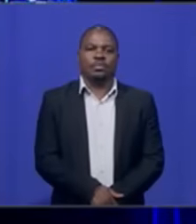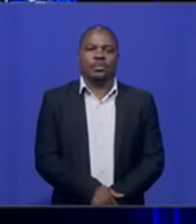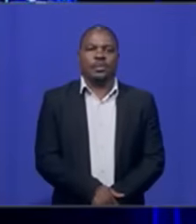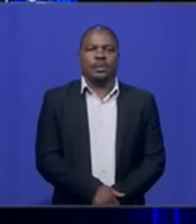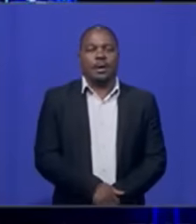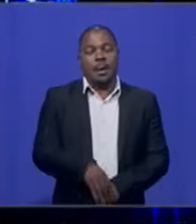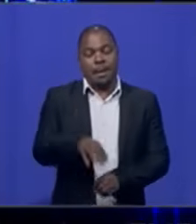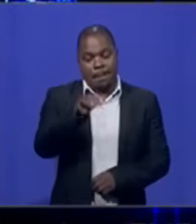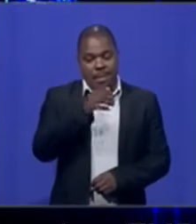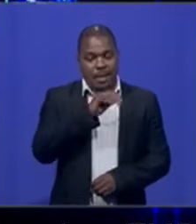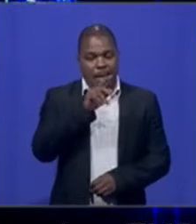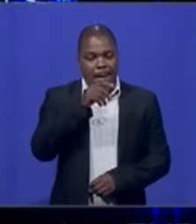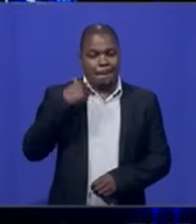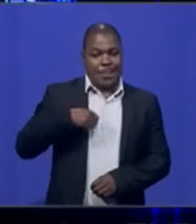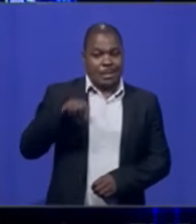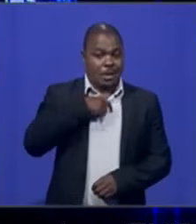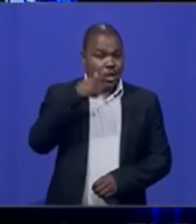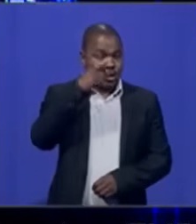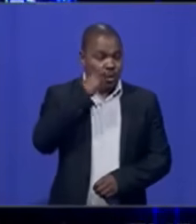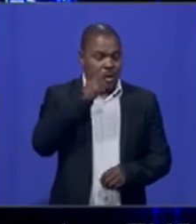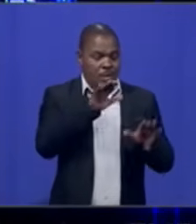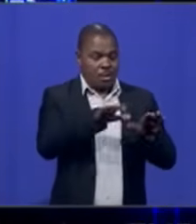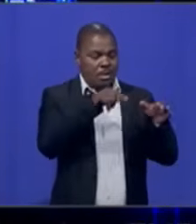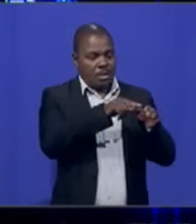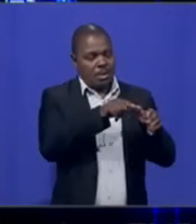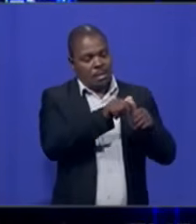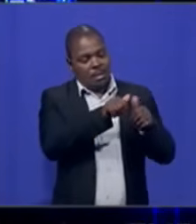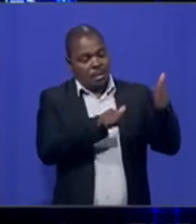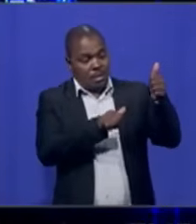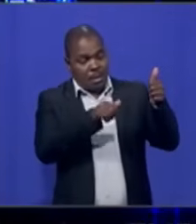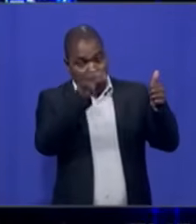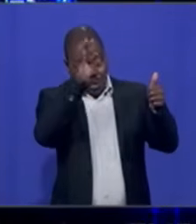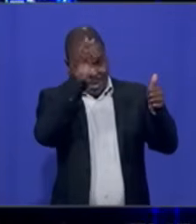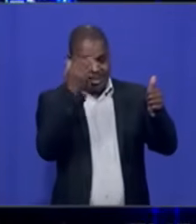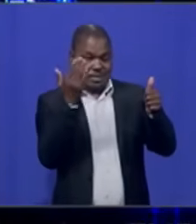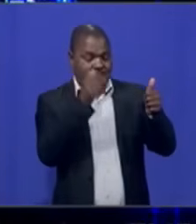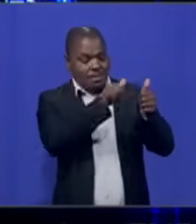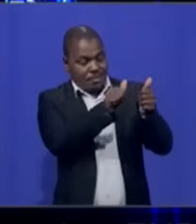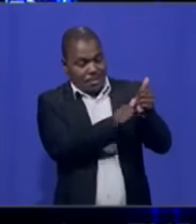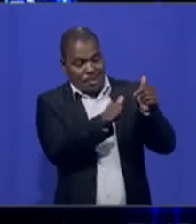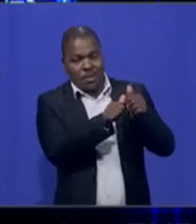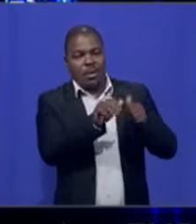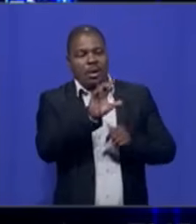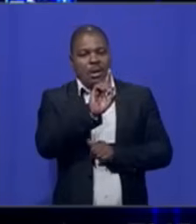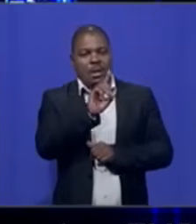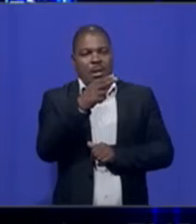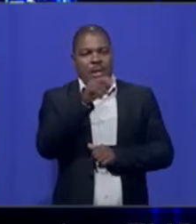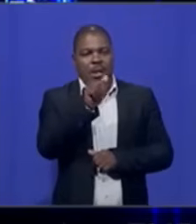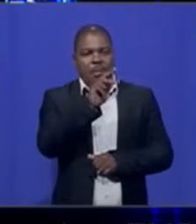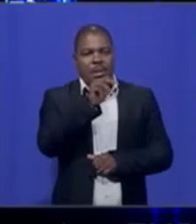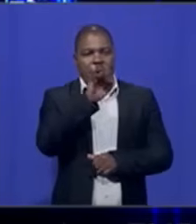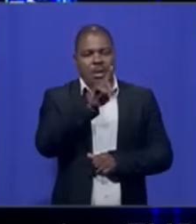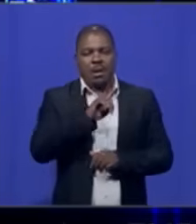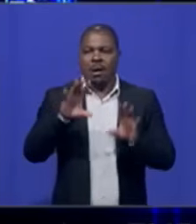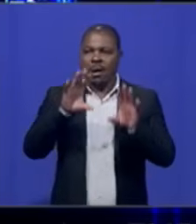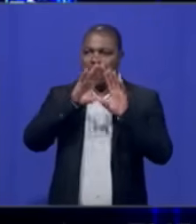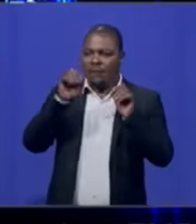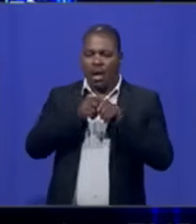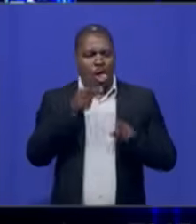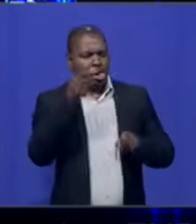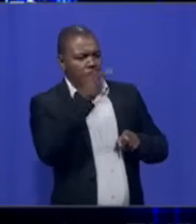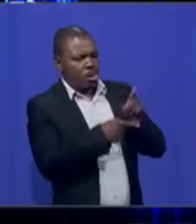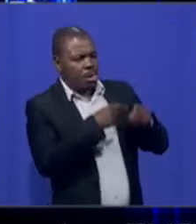Motlatsahlo ya sepolesa masebaleng wa Tshwane Umashi Dlamini ya kginnwe nakwana mosebetsing o latotse bosehla menyenyetsi yohle e mo amahanyang le